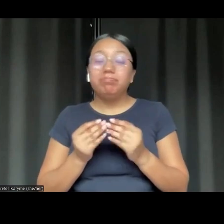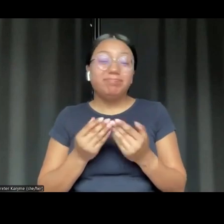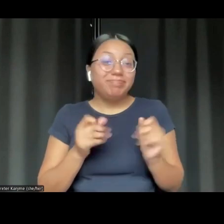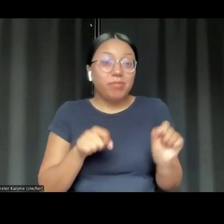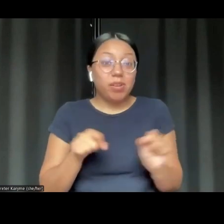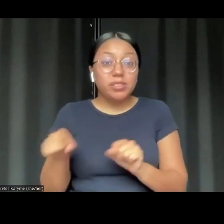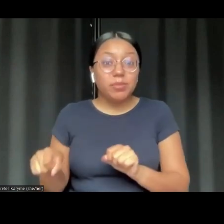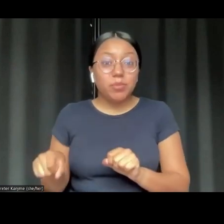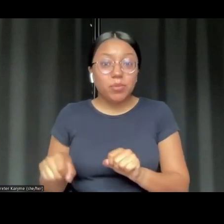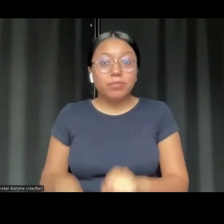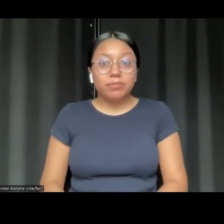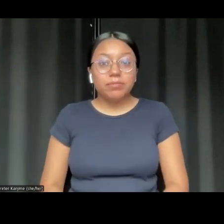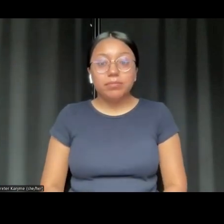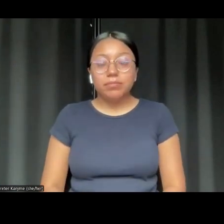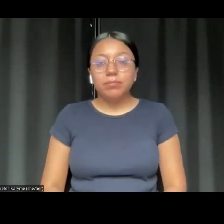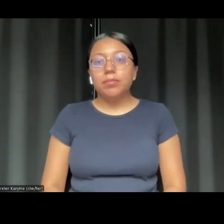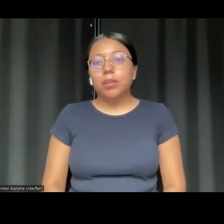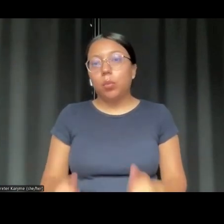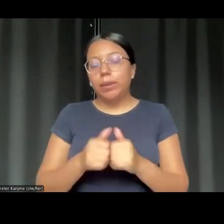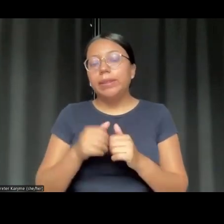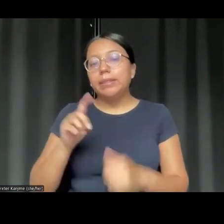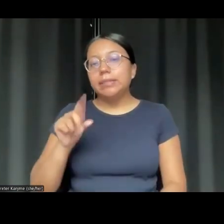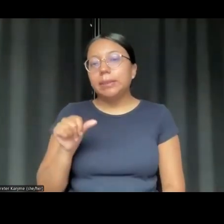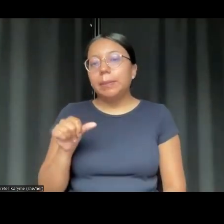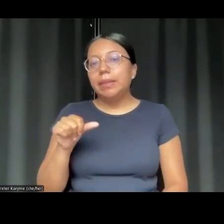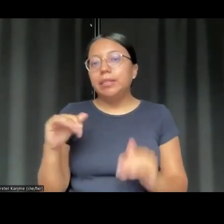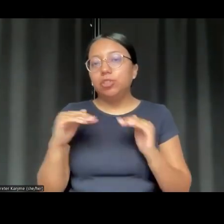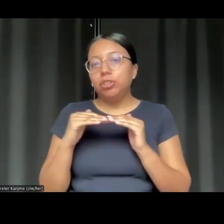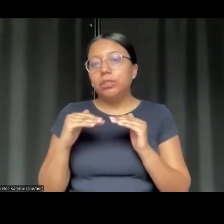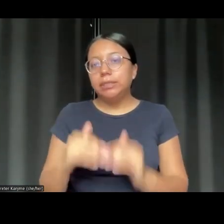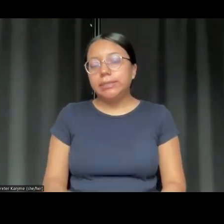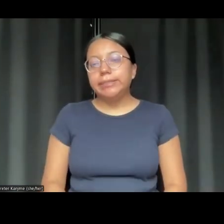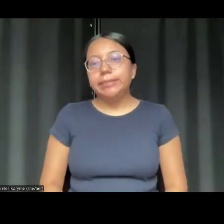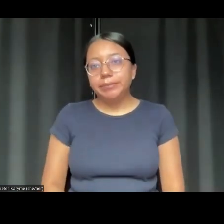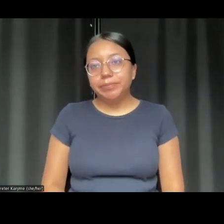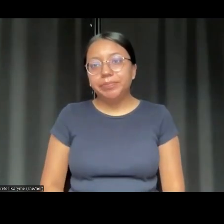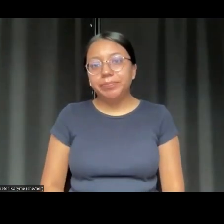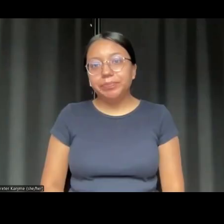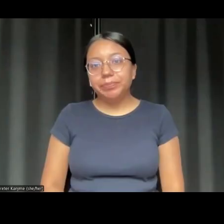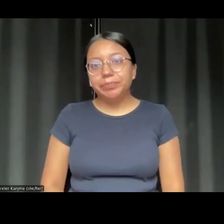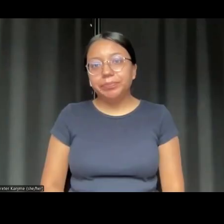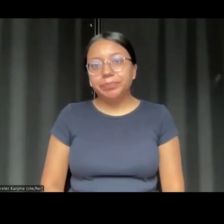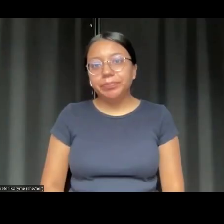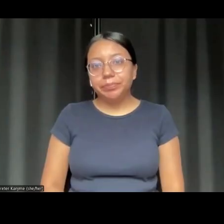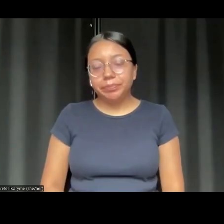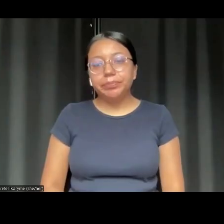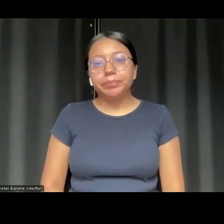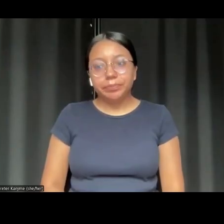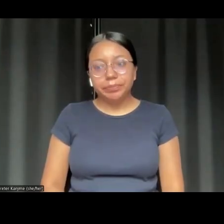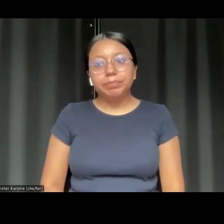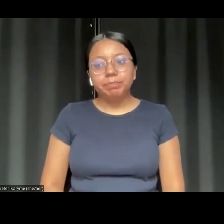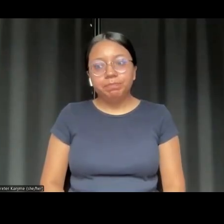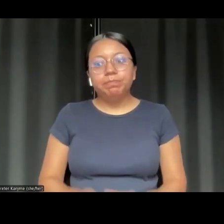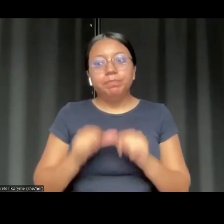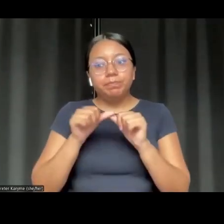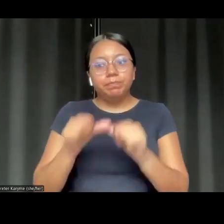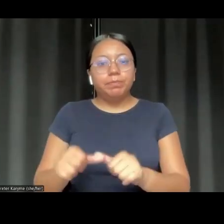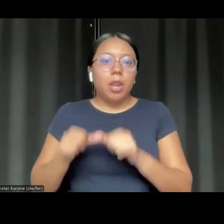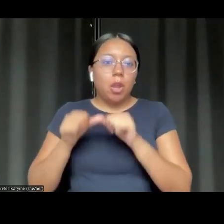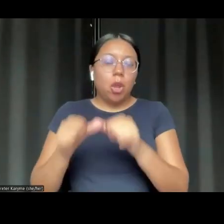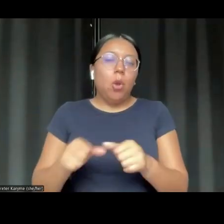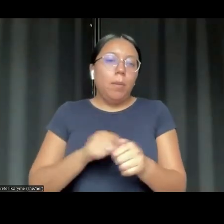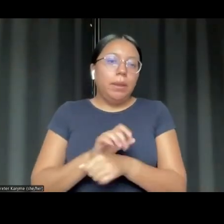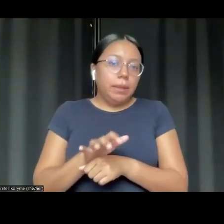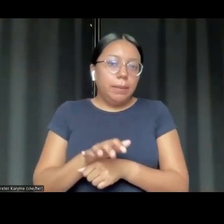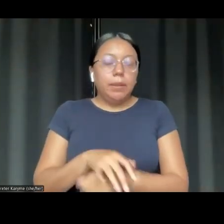possible with disability justice. In an ongoing pandemic, amidst